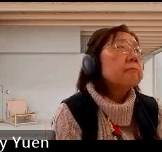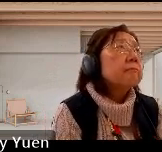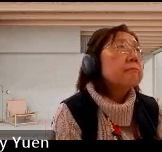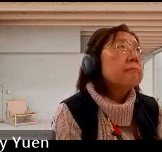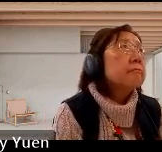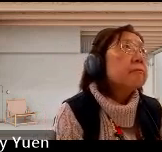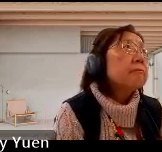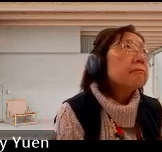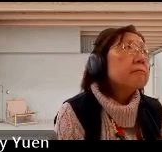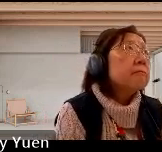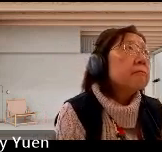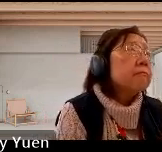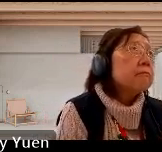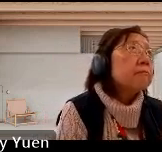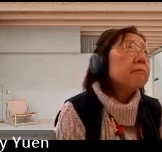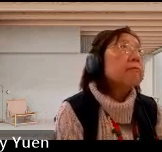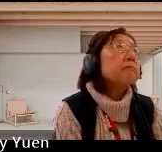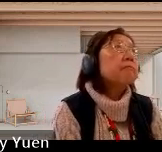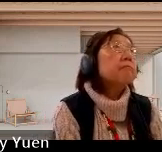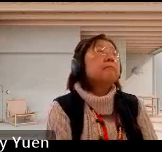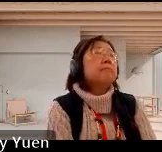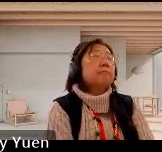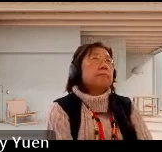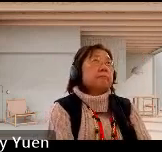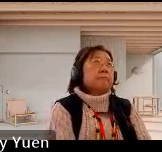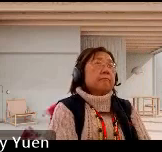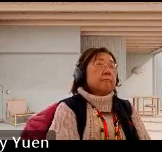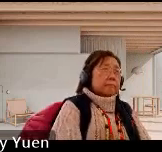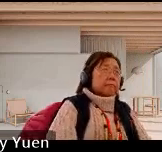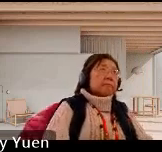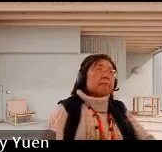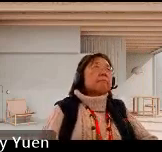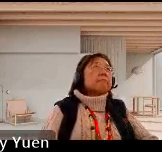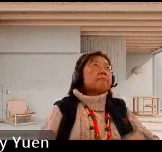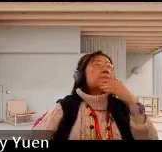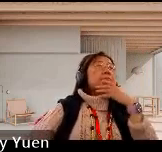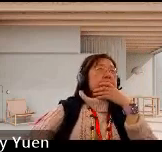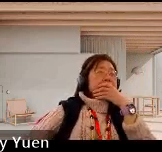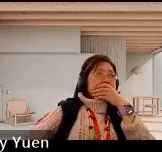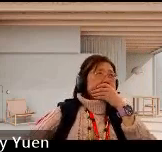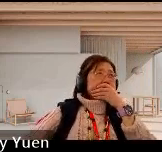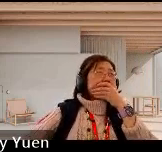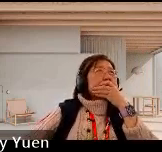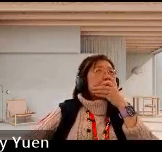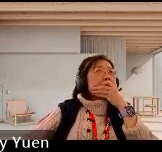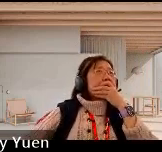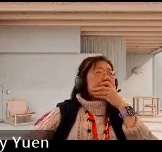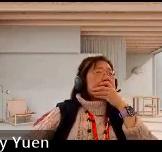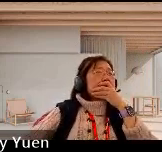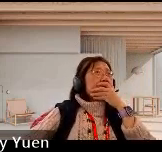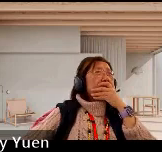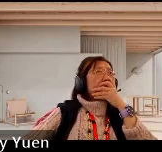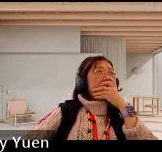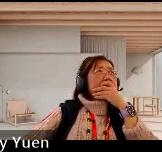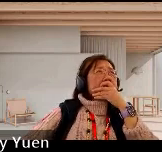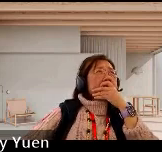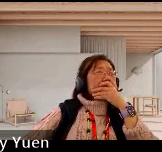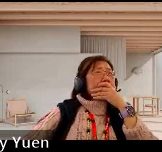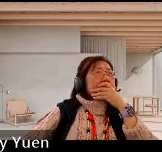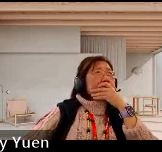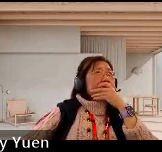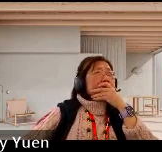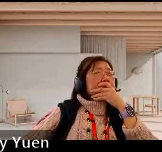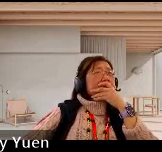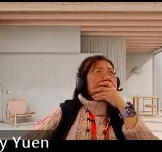may be in a position to sort of see those flags and maybe anticipate that and think about integrating that into the care planning and the classification that comes